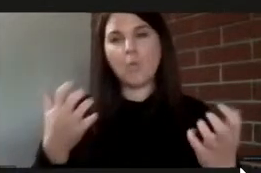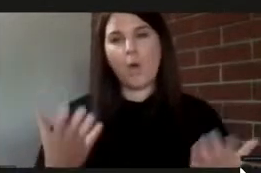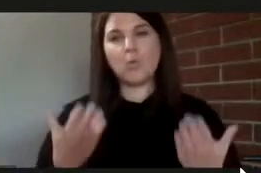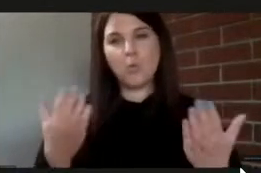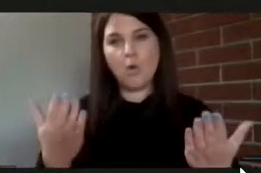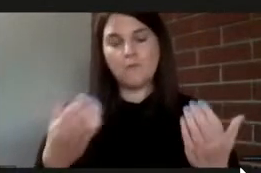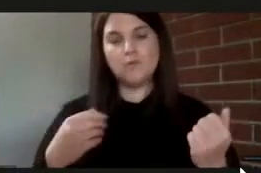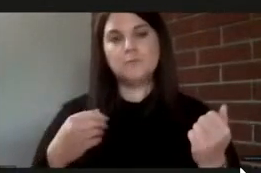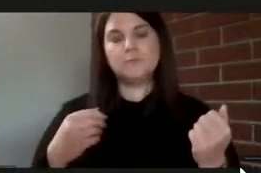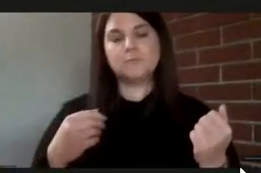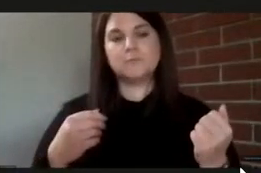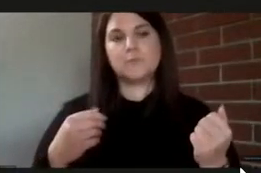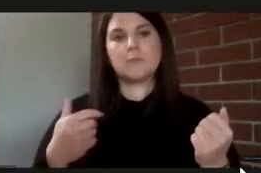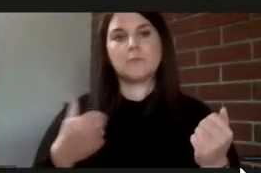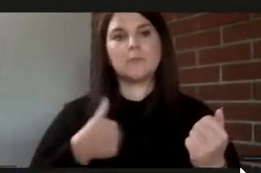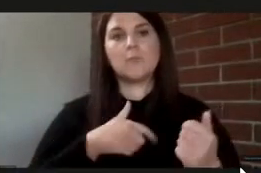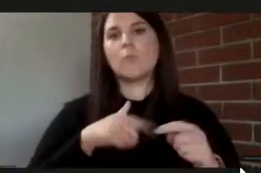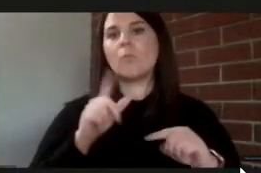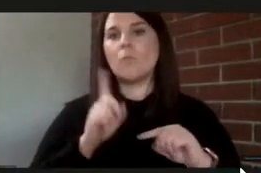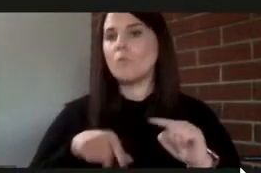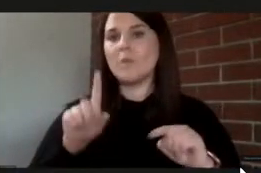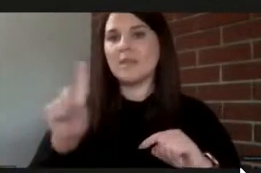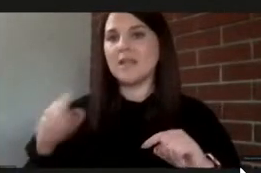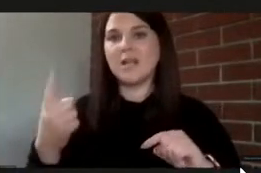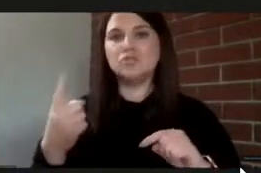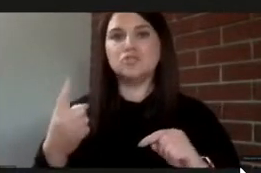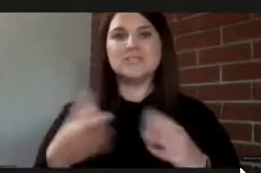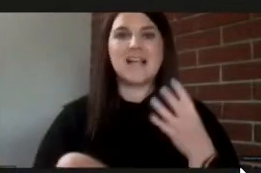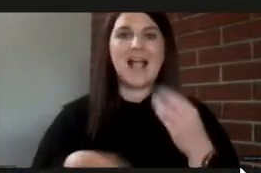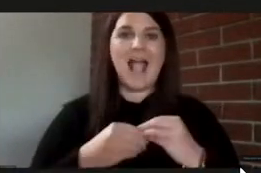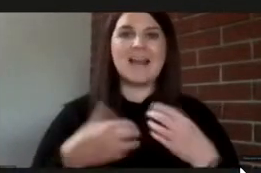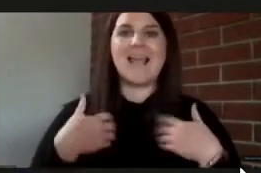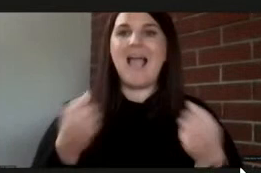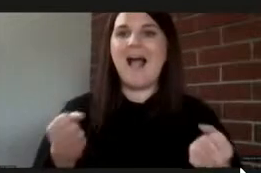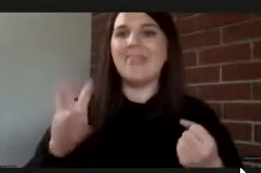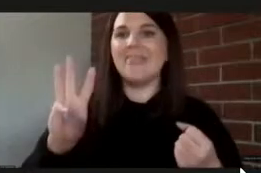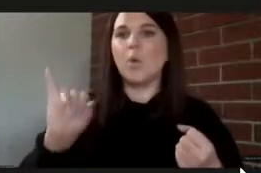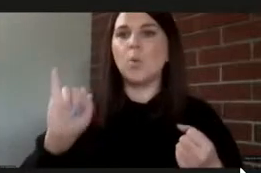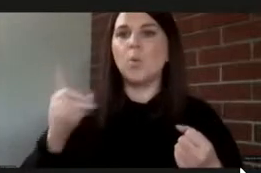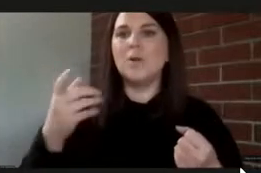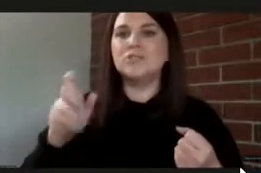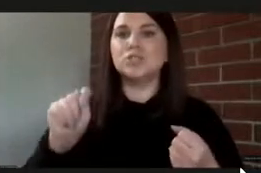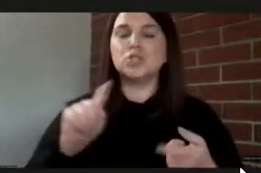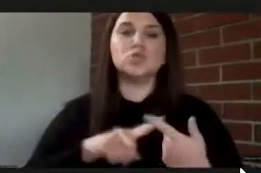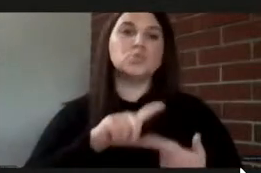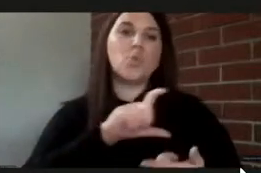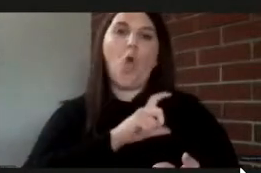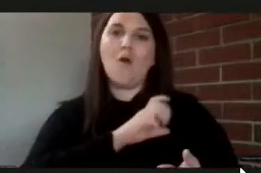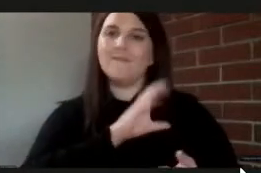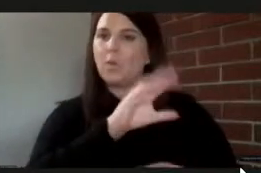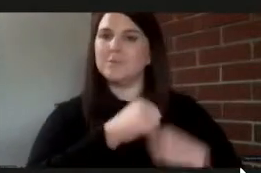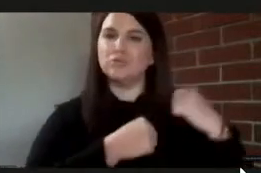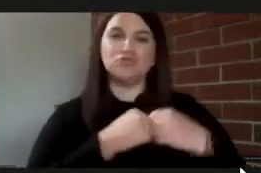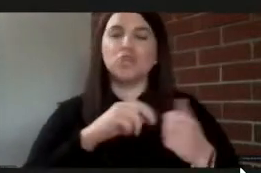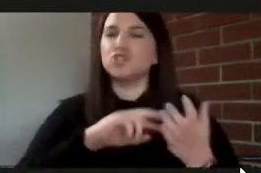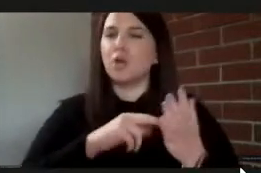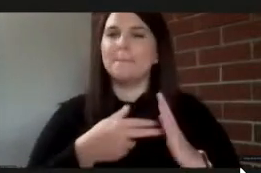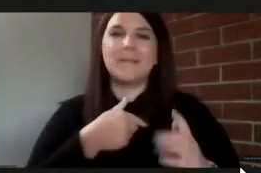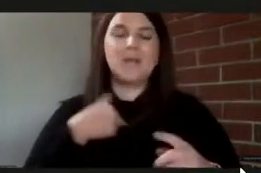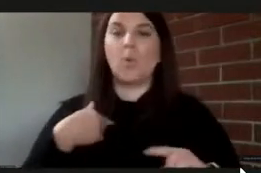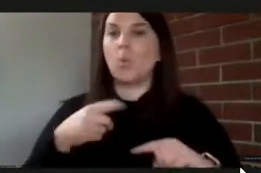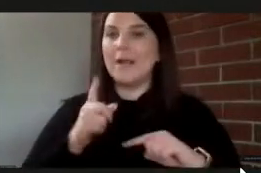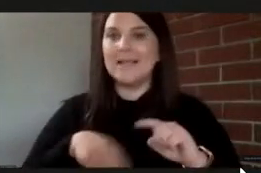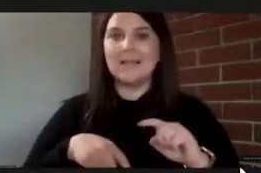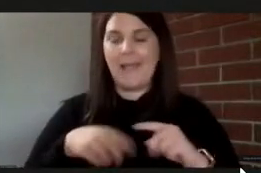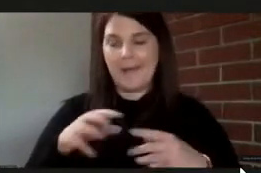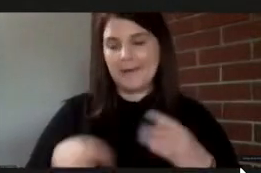that we cannot simply add health widgets to law enforcement structures. In other words, to simply add